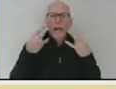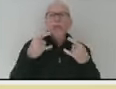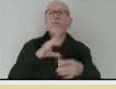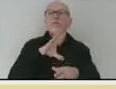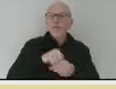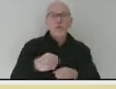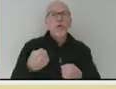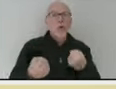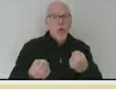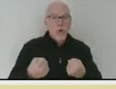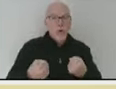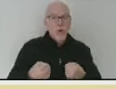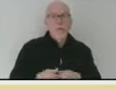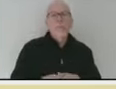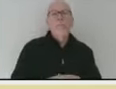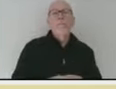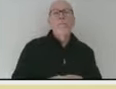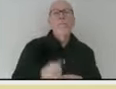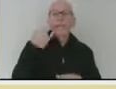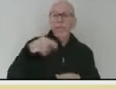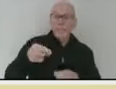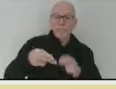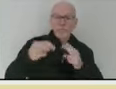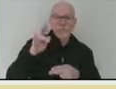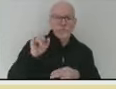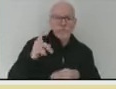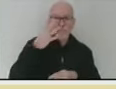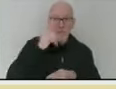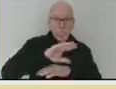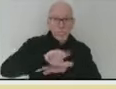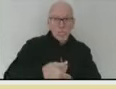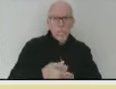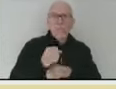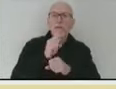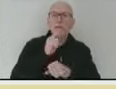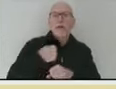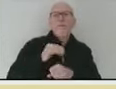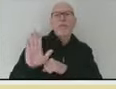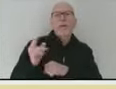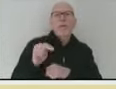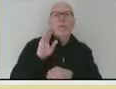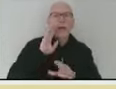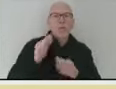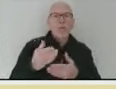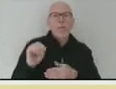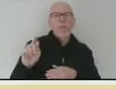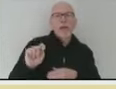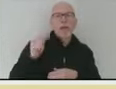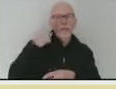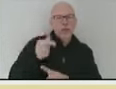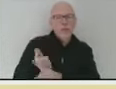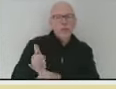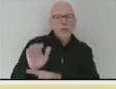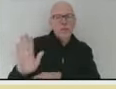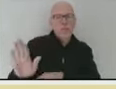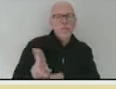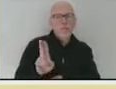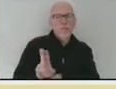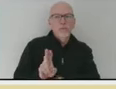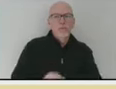car. If at-risk individuals are staying overnight, have a separate bedroom and, if possible, bathroom for the at-risk individual to